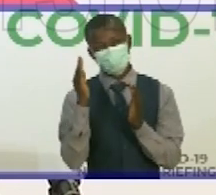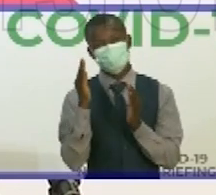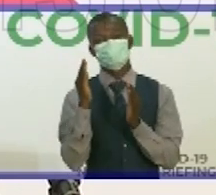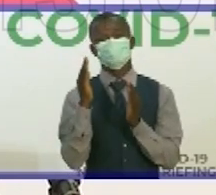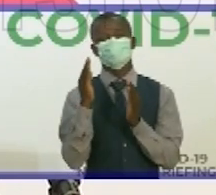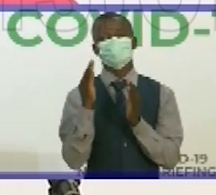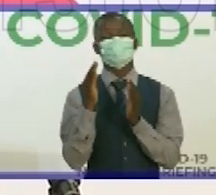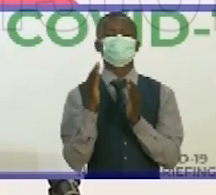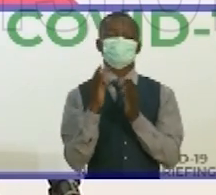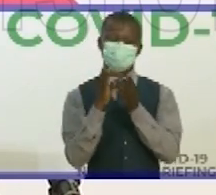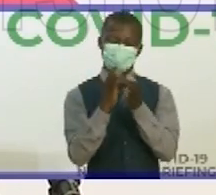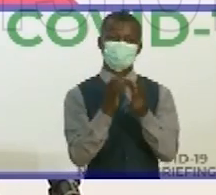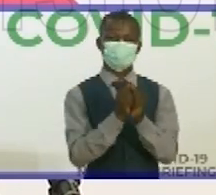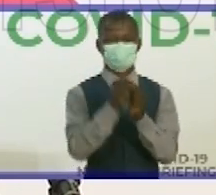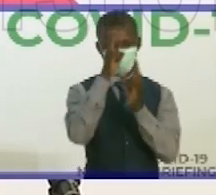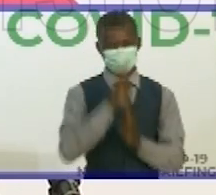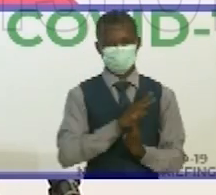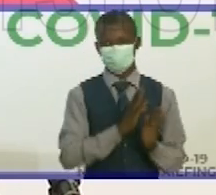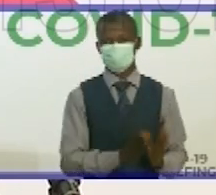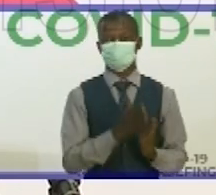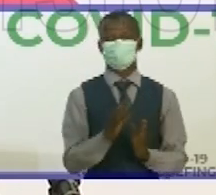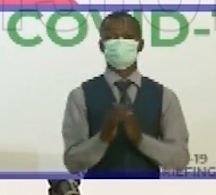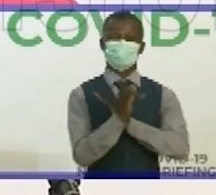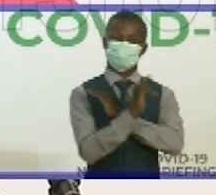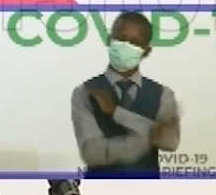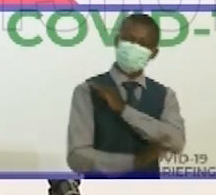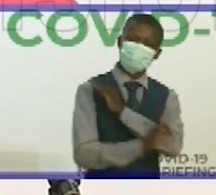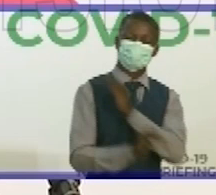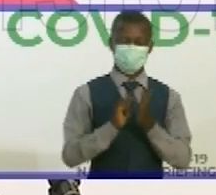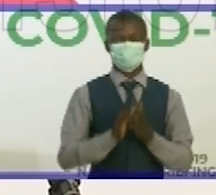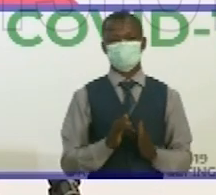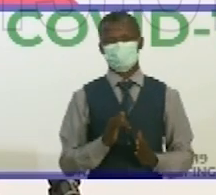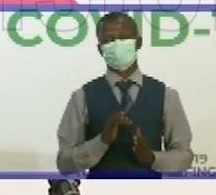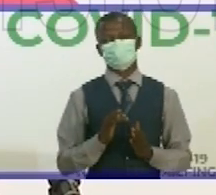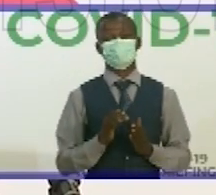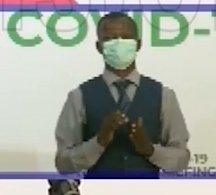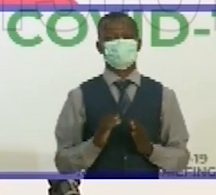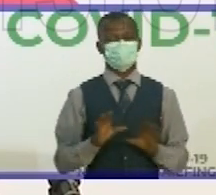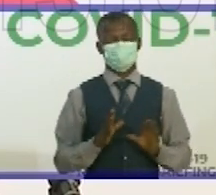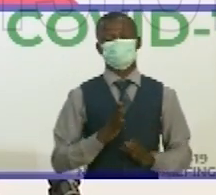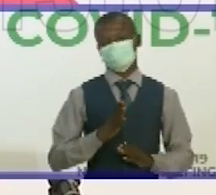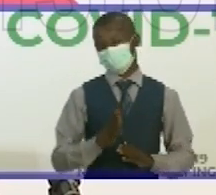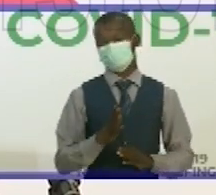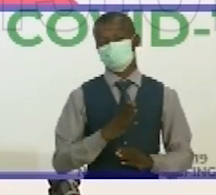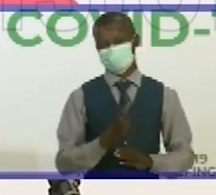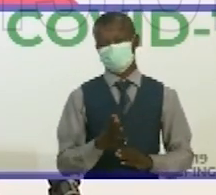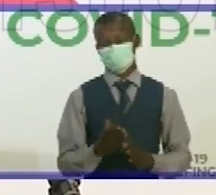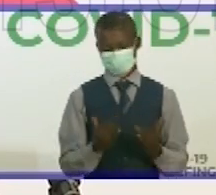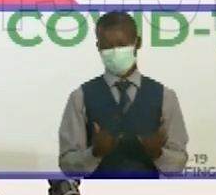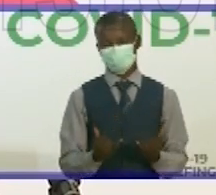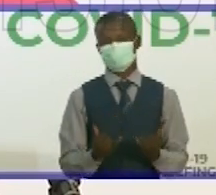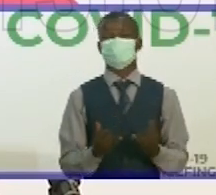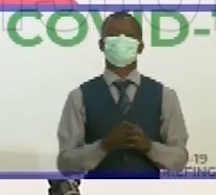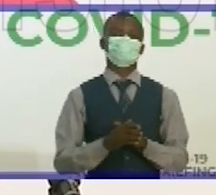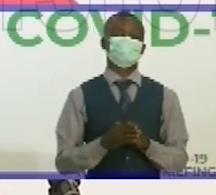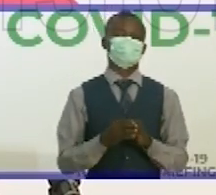the Honorable Minister for Foreign Affairs, who is doing very well and is stable, as it is with